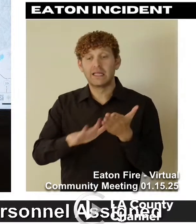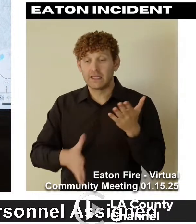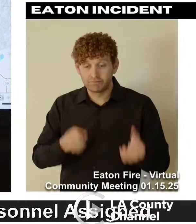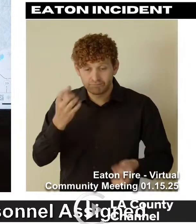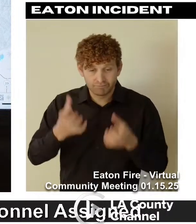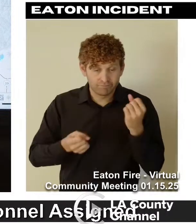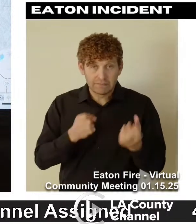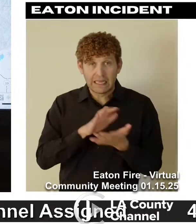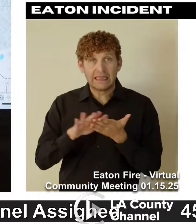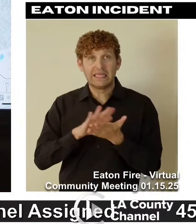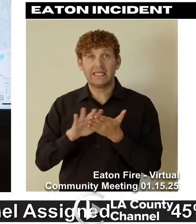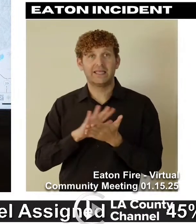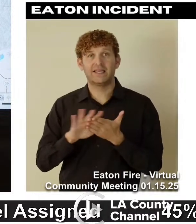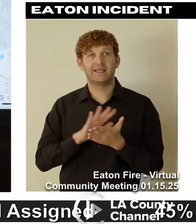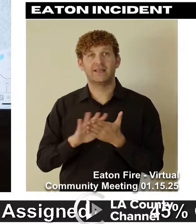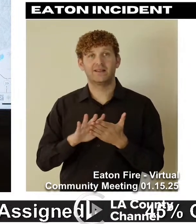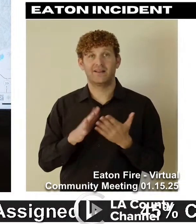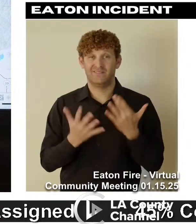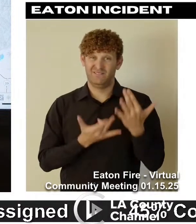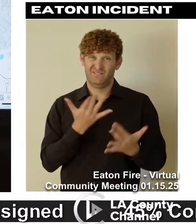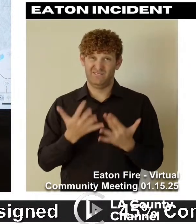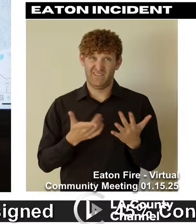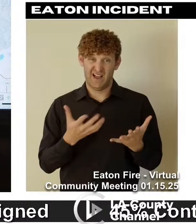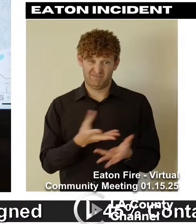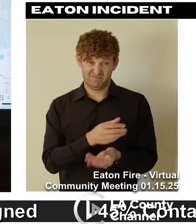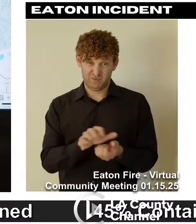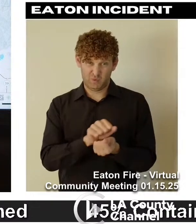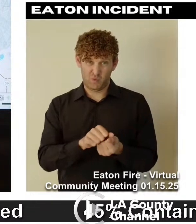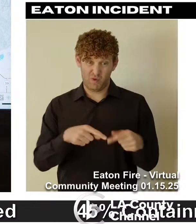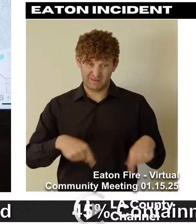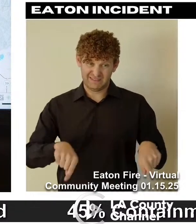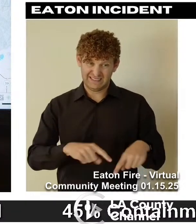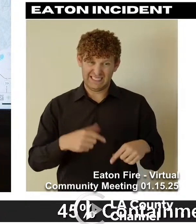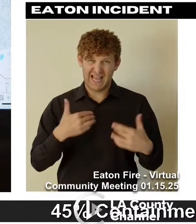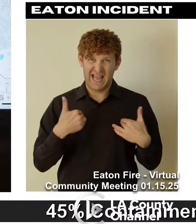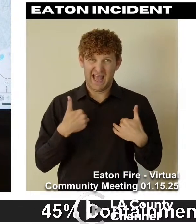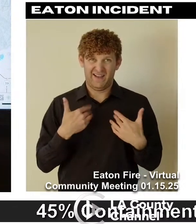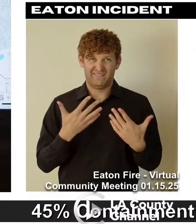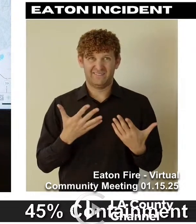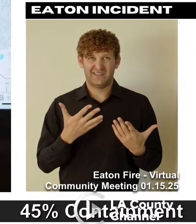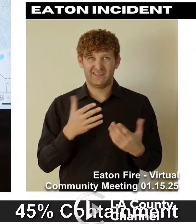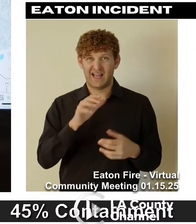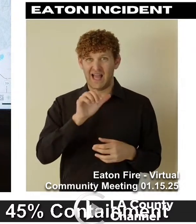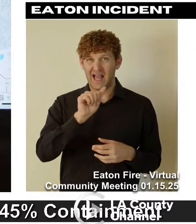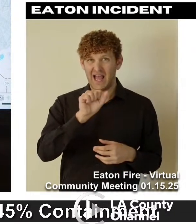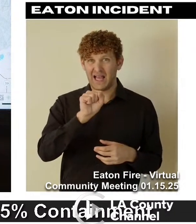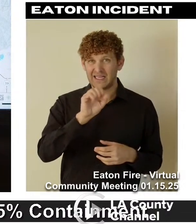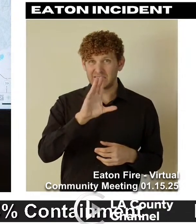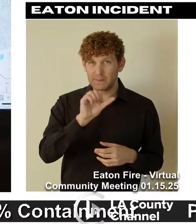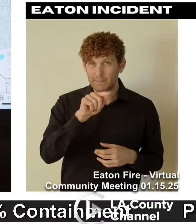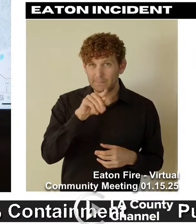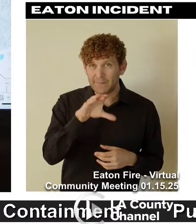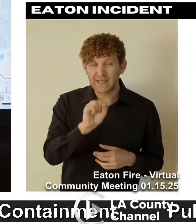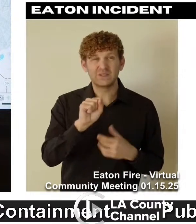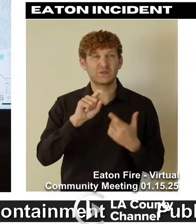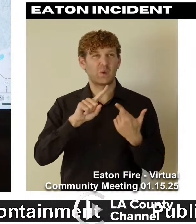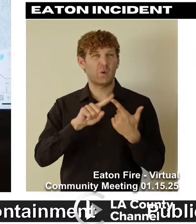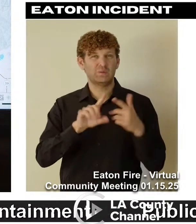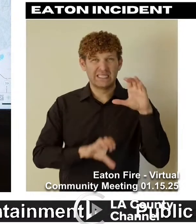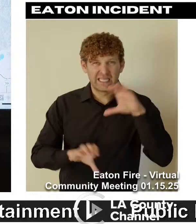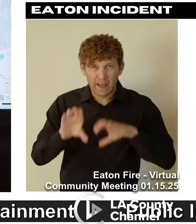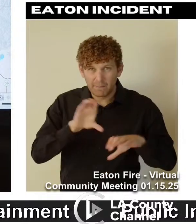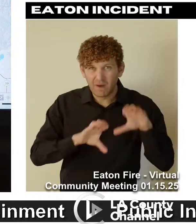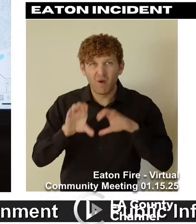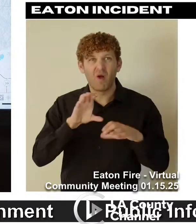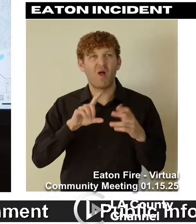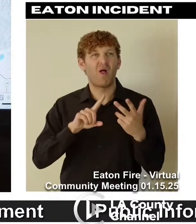Post-fire debris can contain toxic materials, including asbestos, lead, mercury, and other chemicals that are released